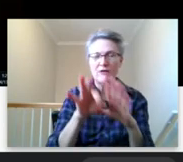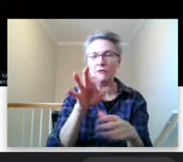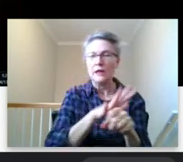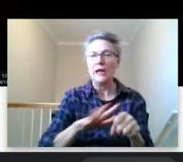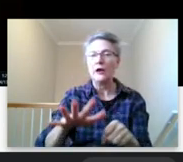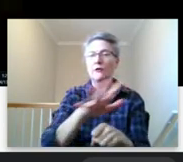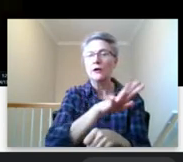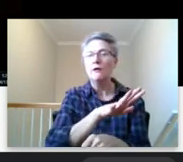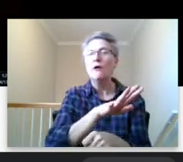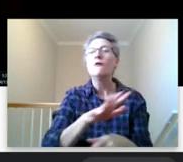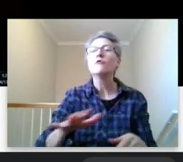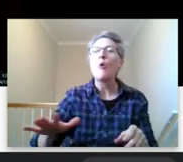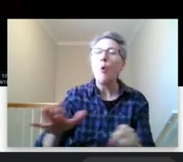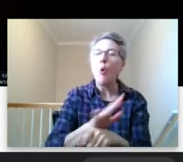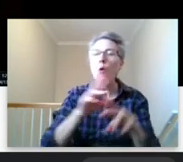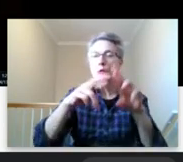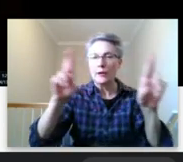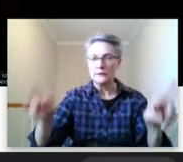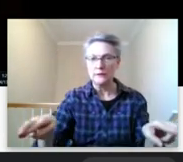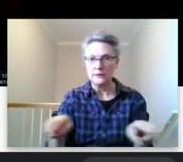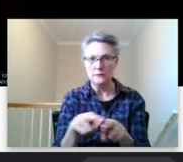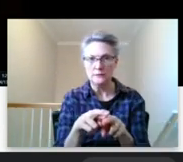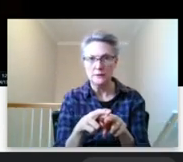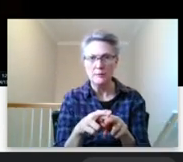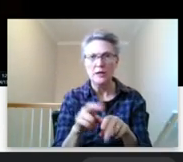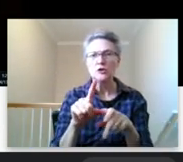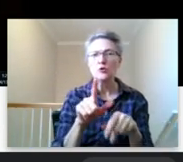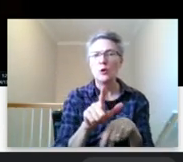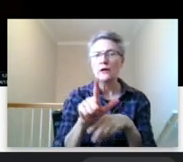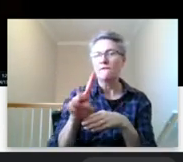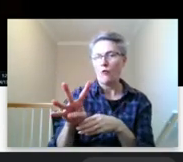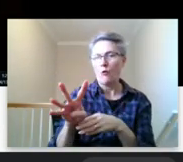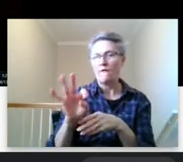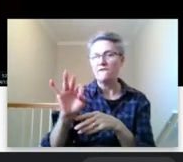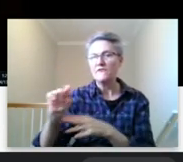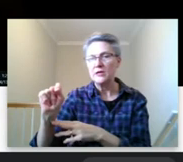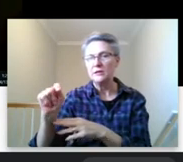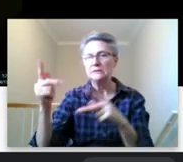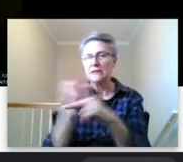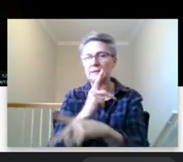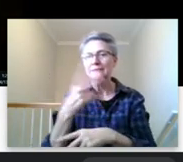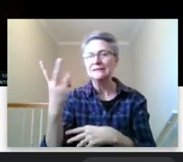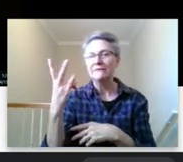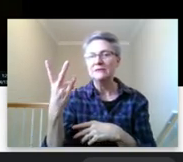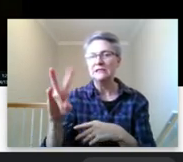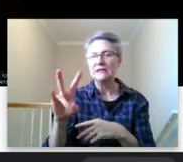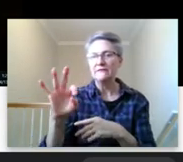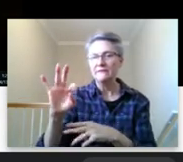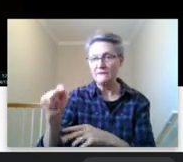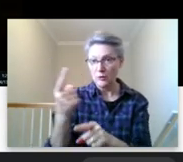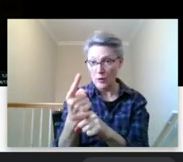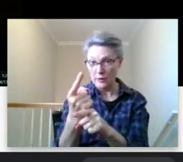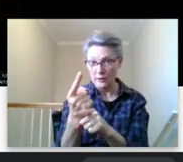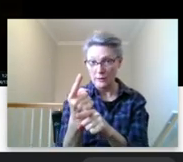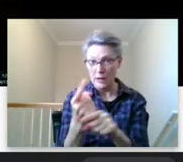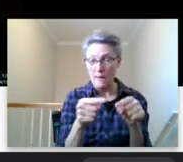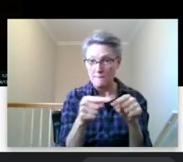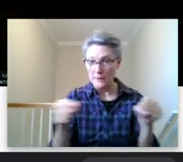this whole large rectangle, I know that would be 24 feet by 17 feet, right? Here's my